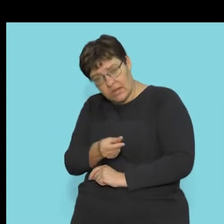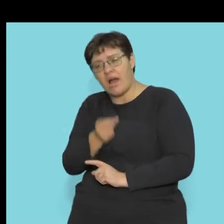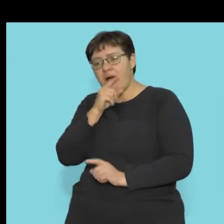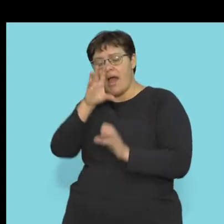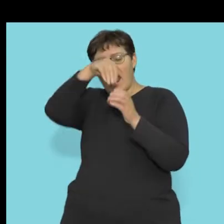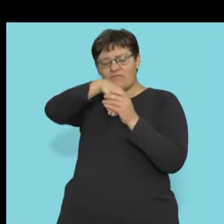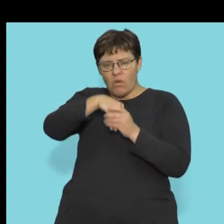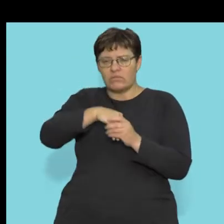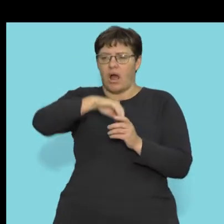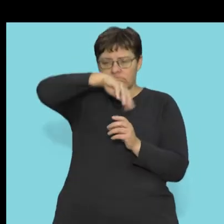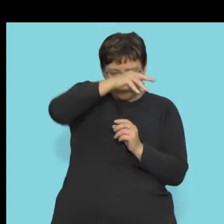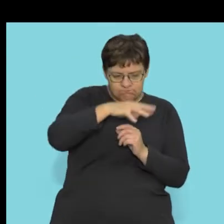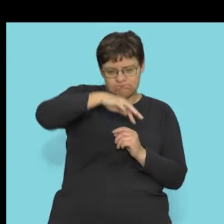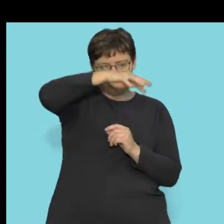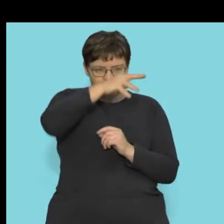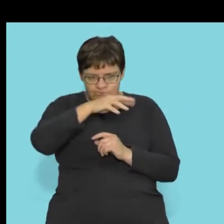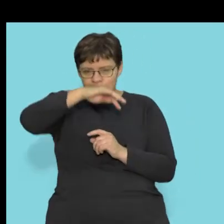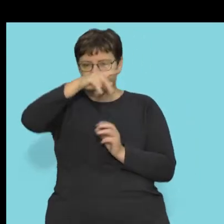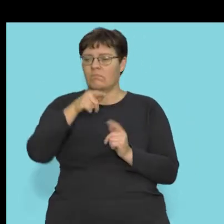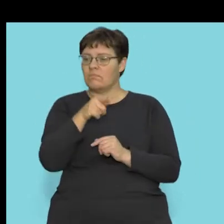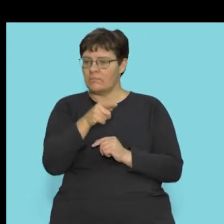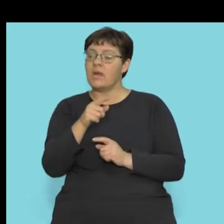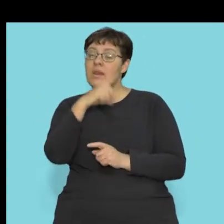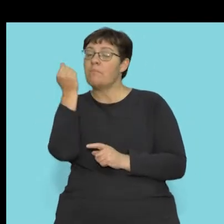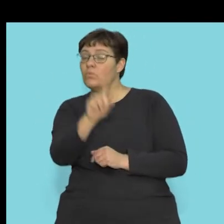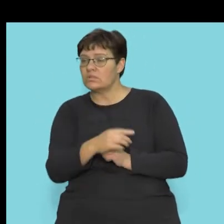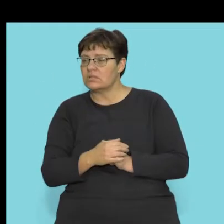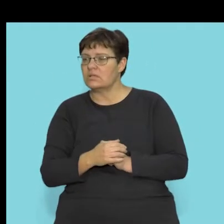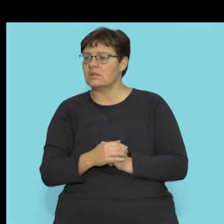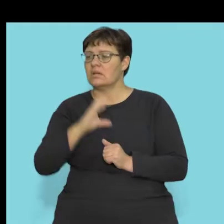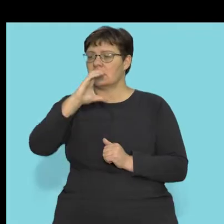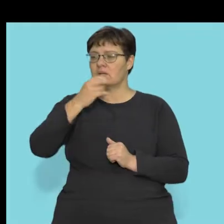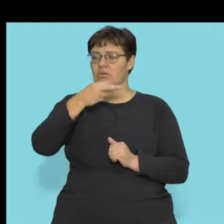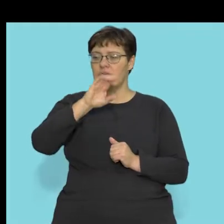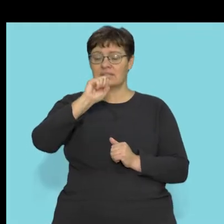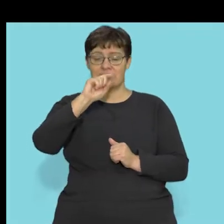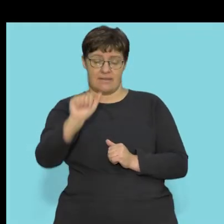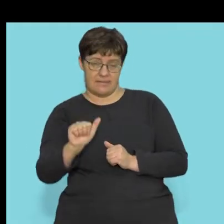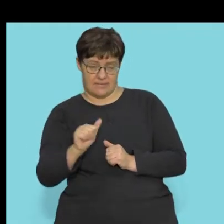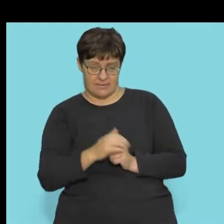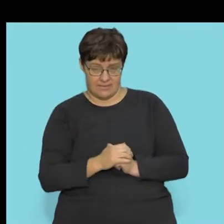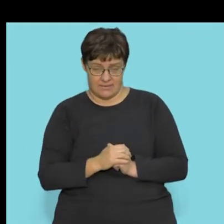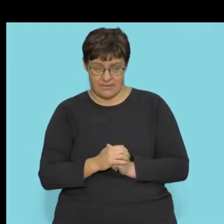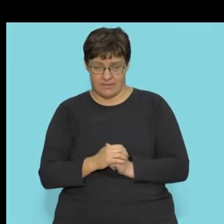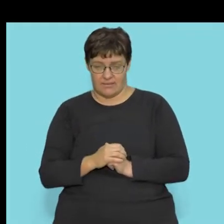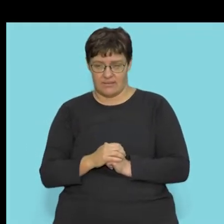membranes enclose a series of folds. And these folds are called the cristae.